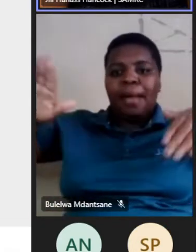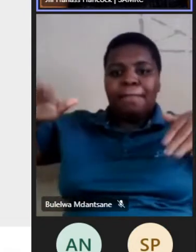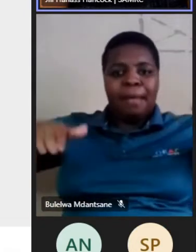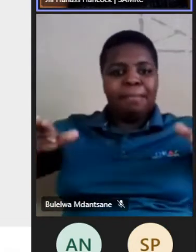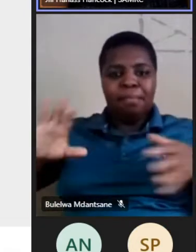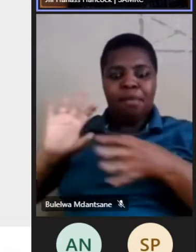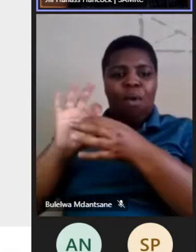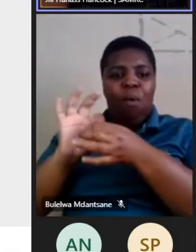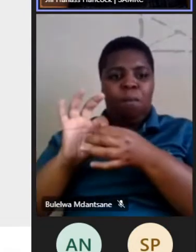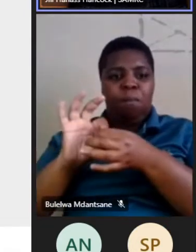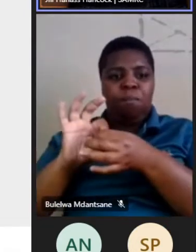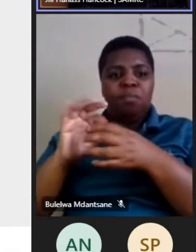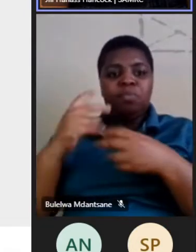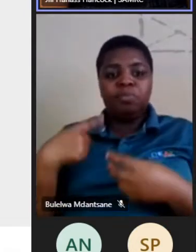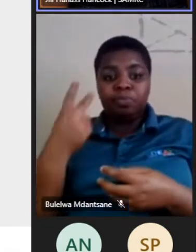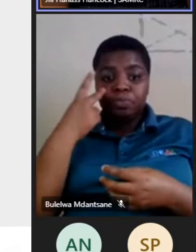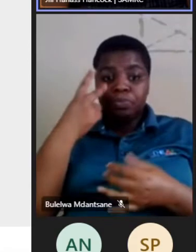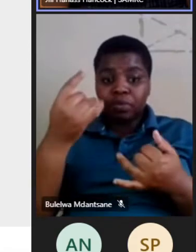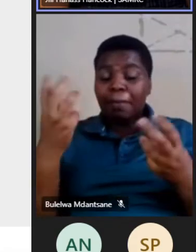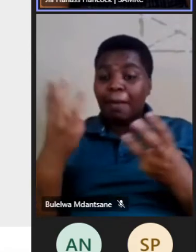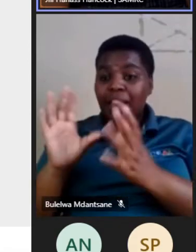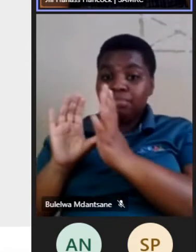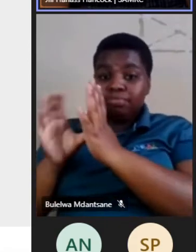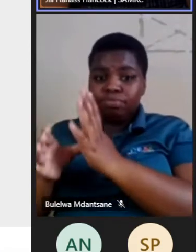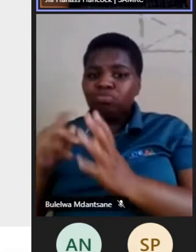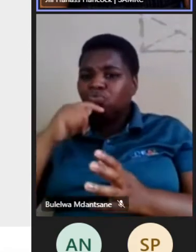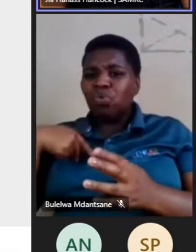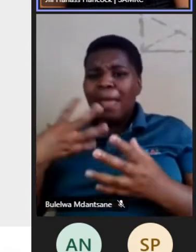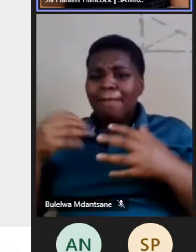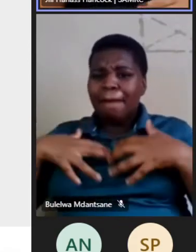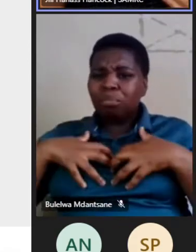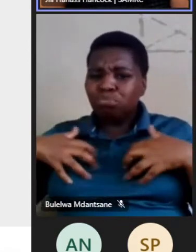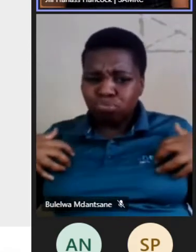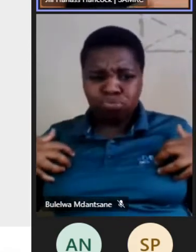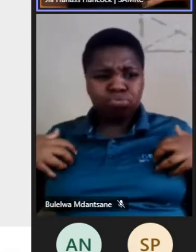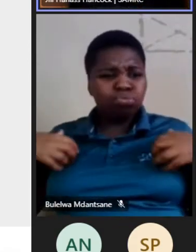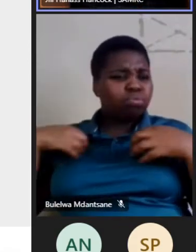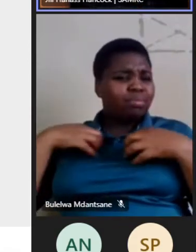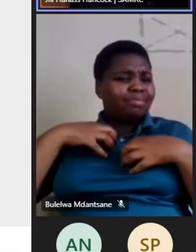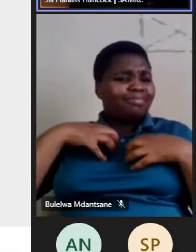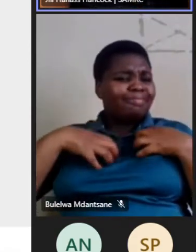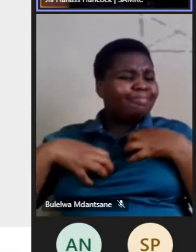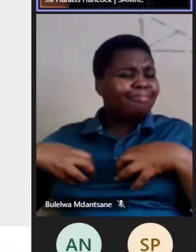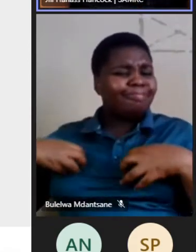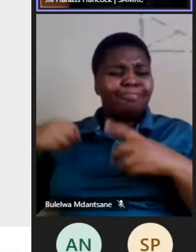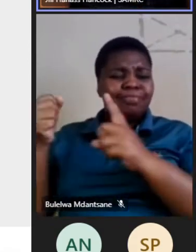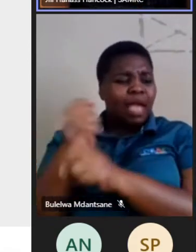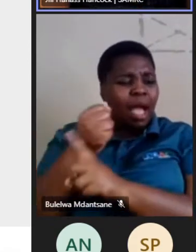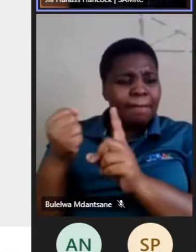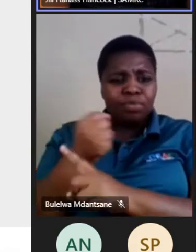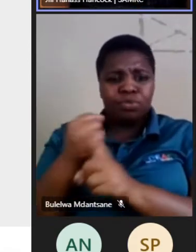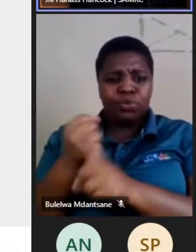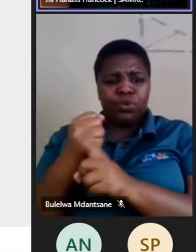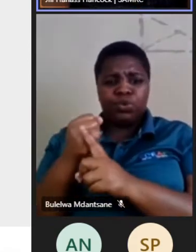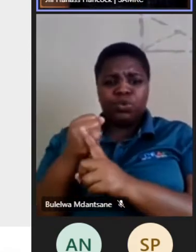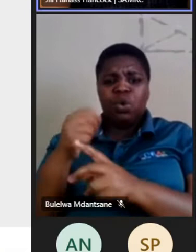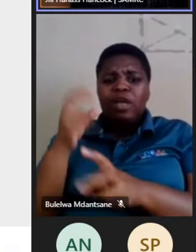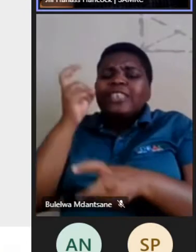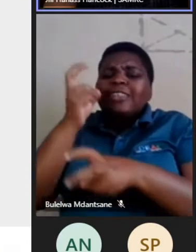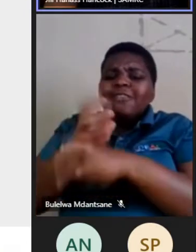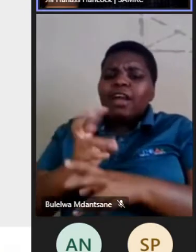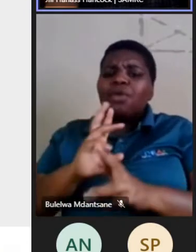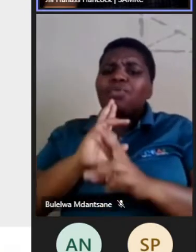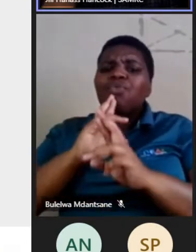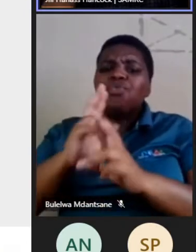participants with the disabilities really went through traumatic incidences and were quick to accept that abuse, or were disencouraged to report it,